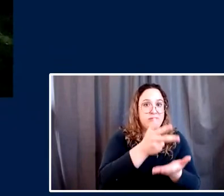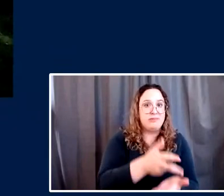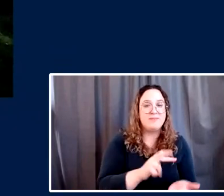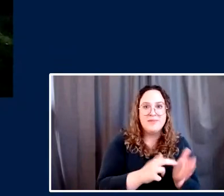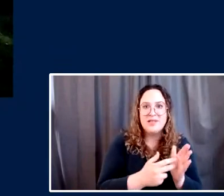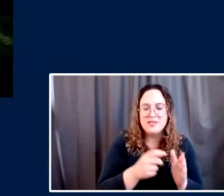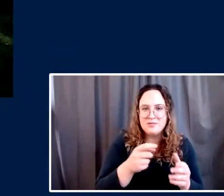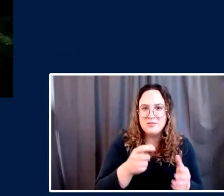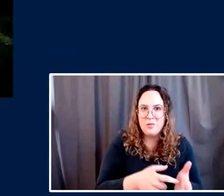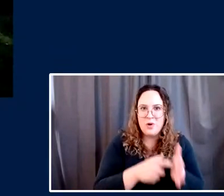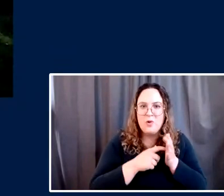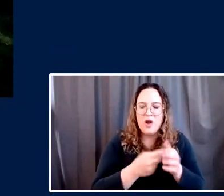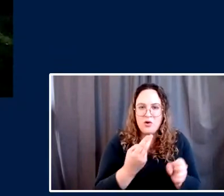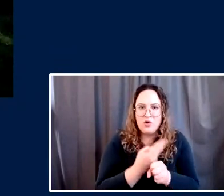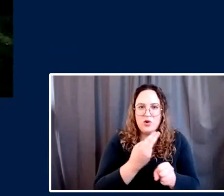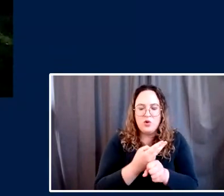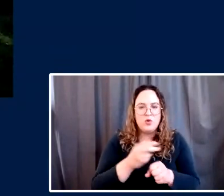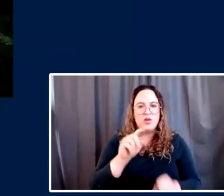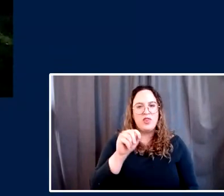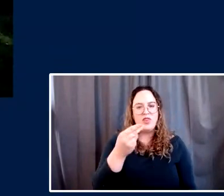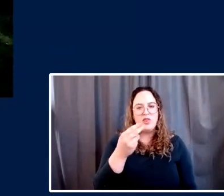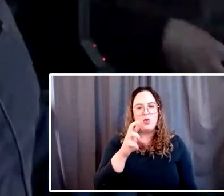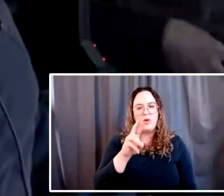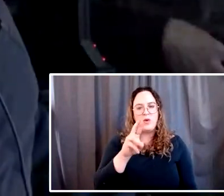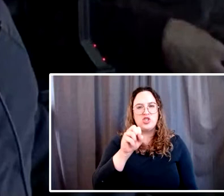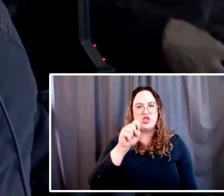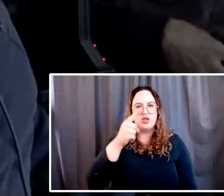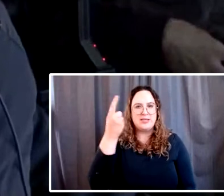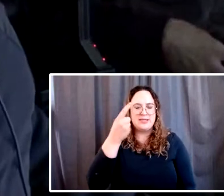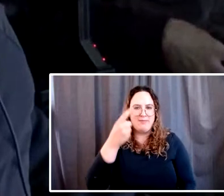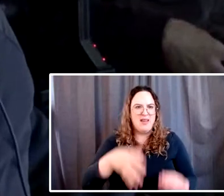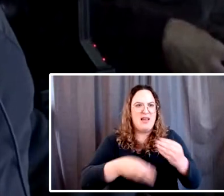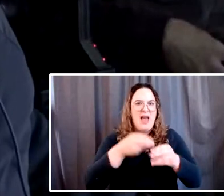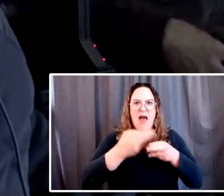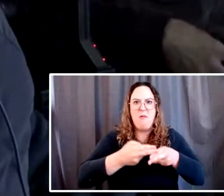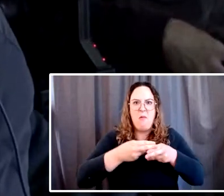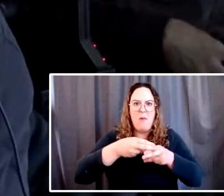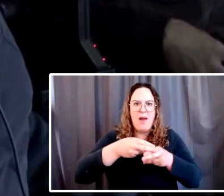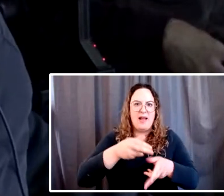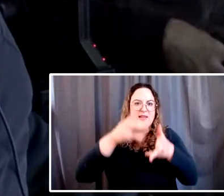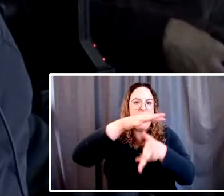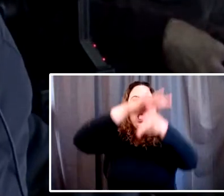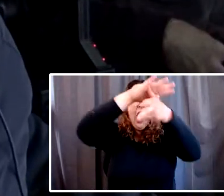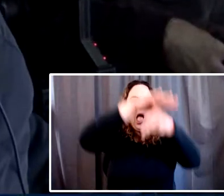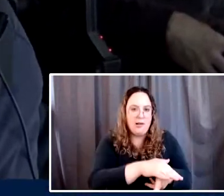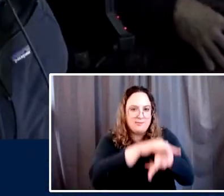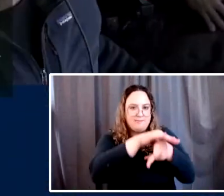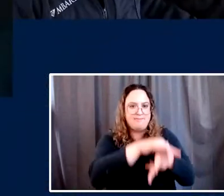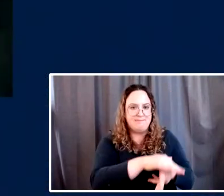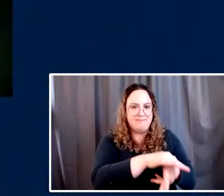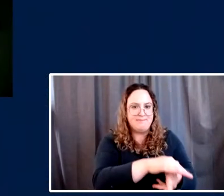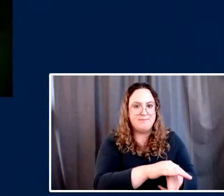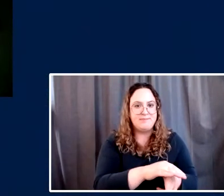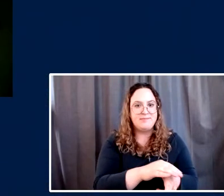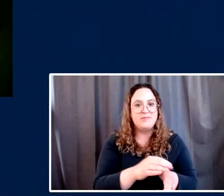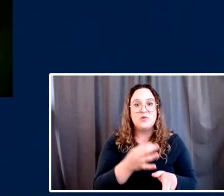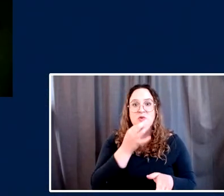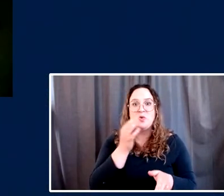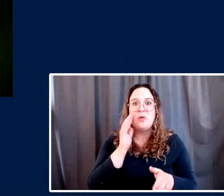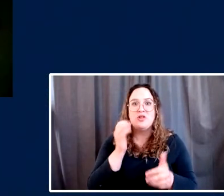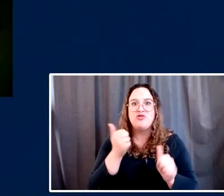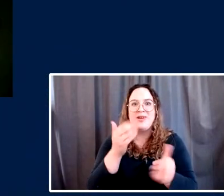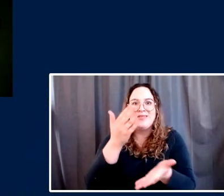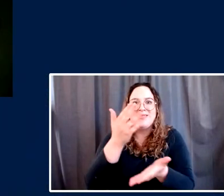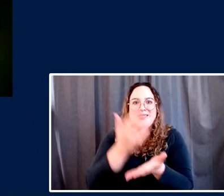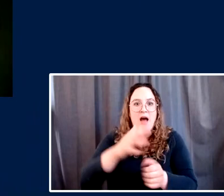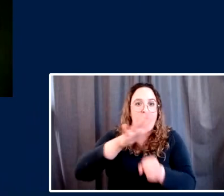the way down to bottom, like we're sitting here right now. If I was to actually stop thrusting, which I'm going to attempt right now, you're going to see